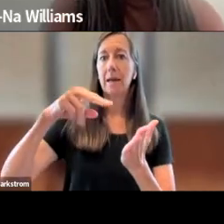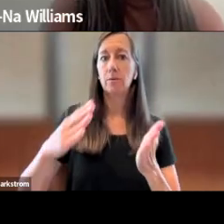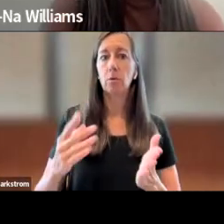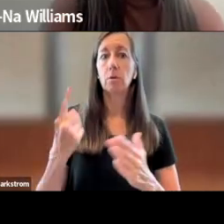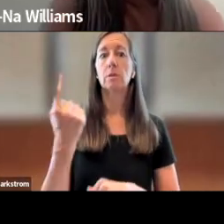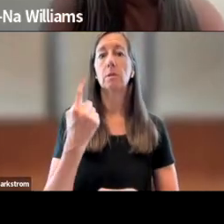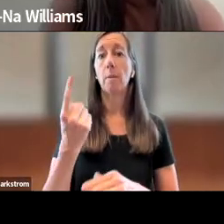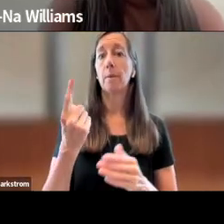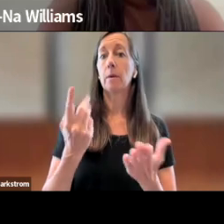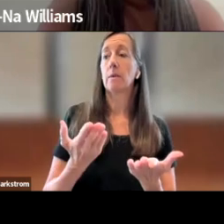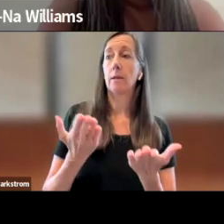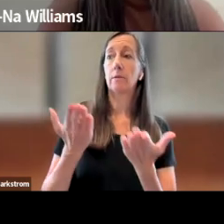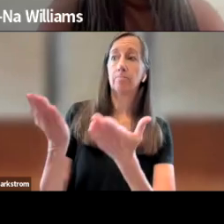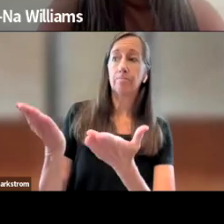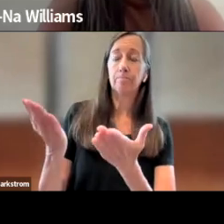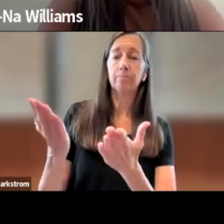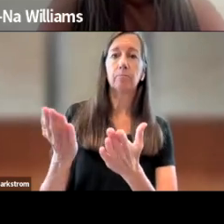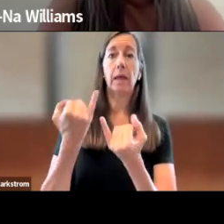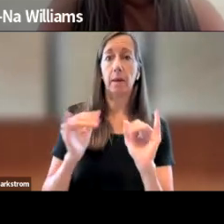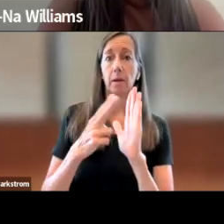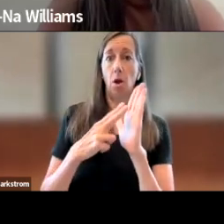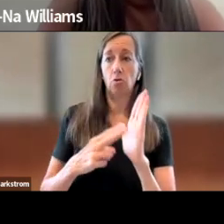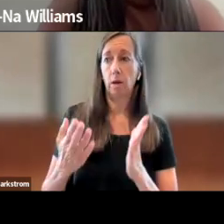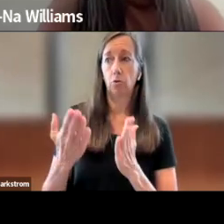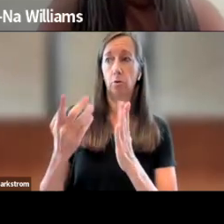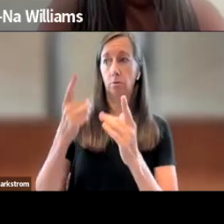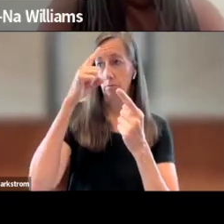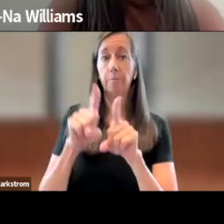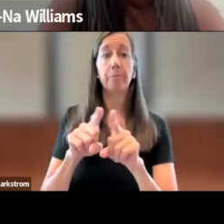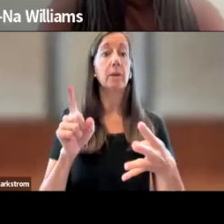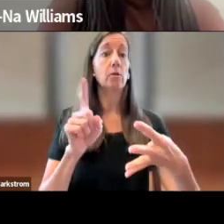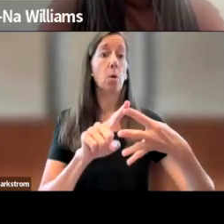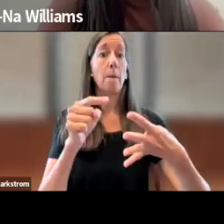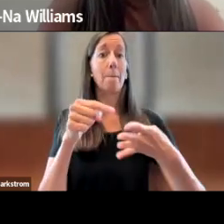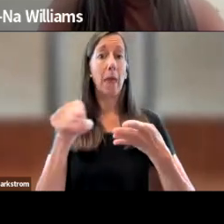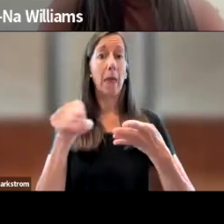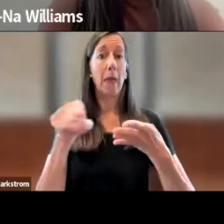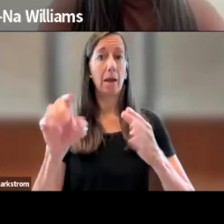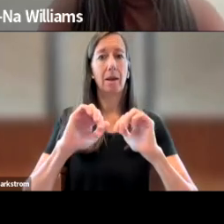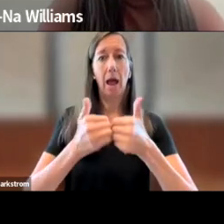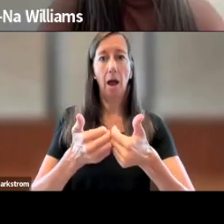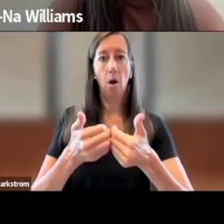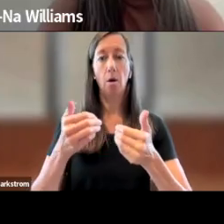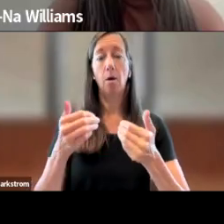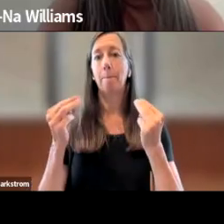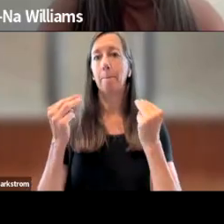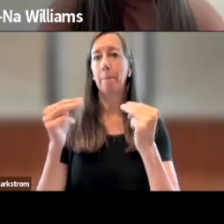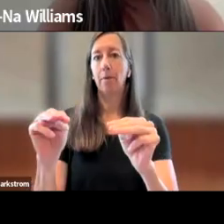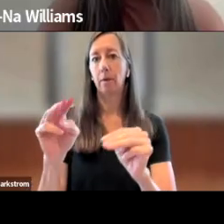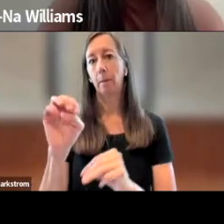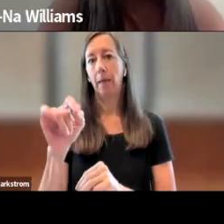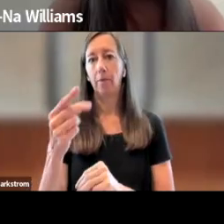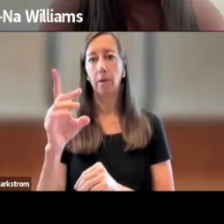independent contractor. So we have pay, the method of payment. These are two things that can be